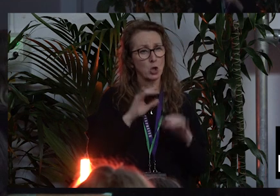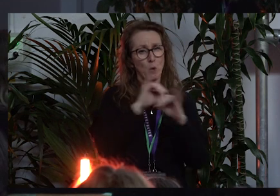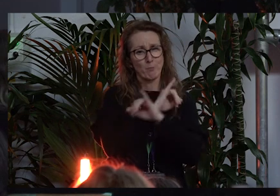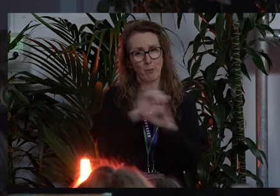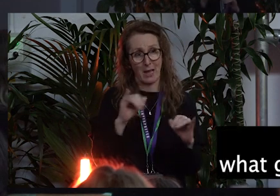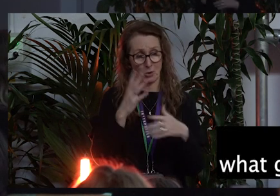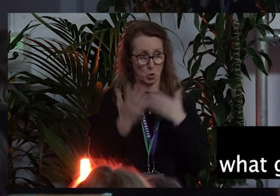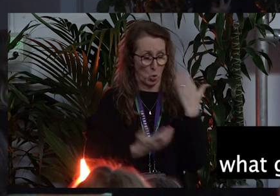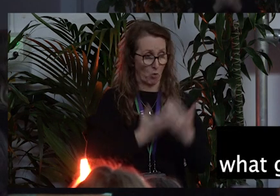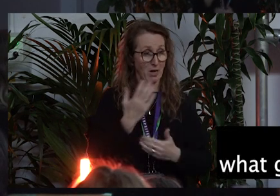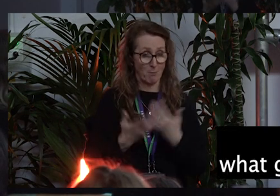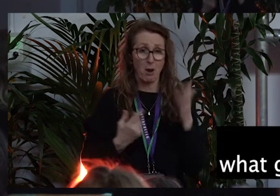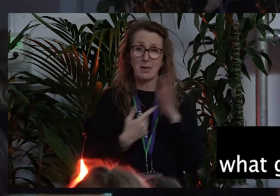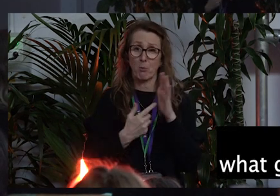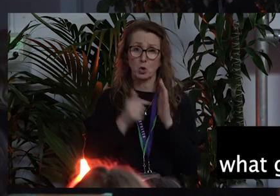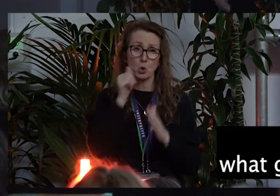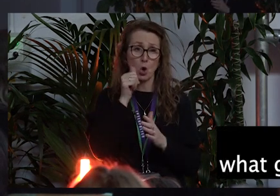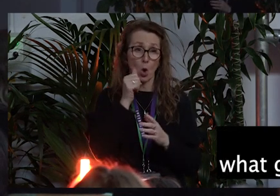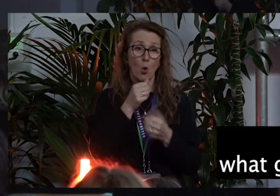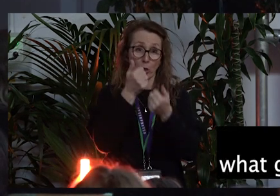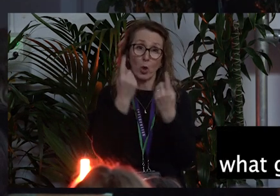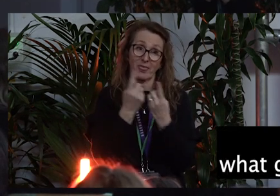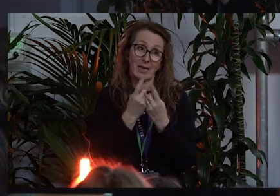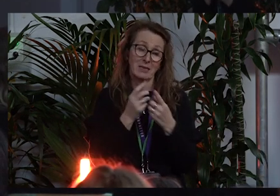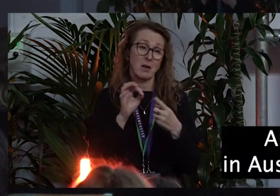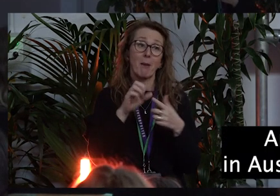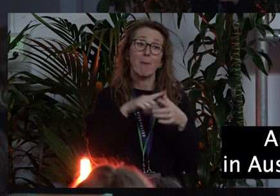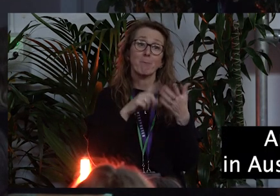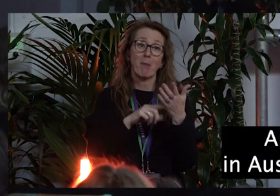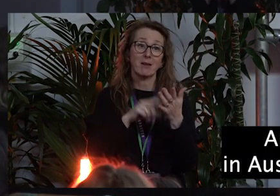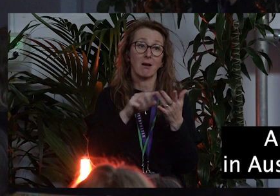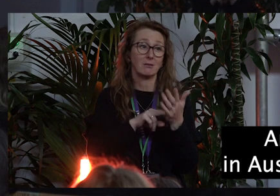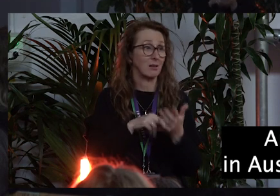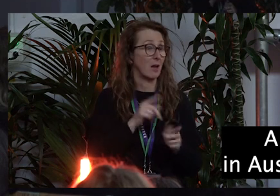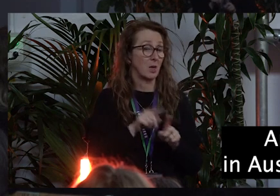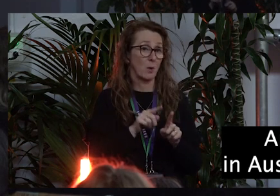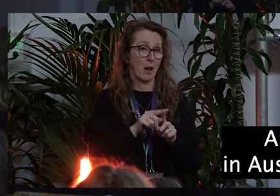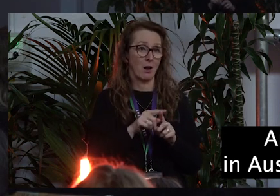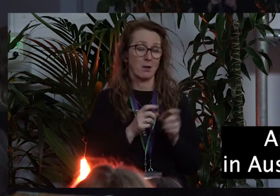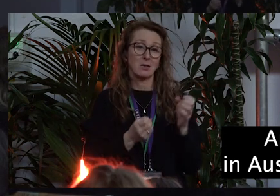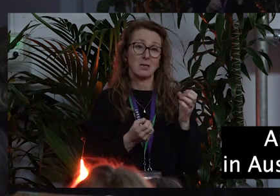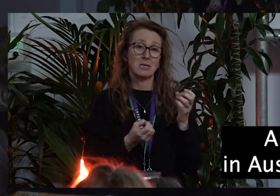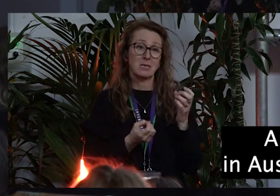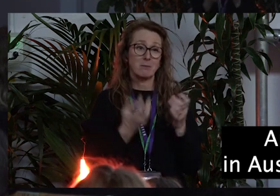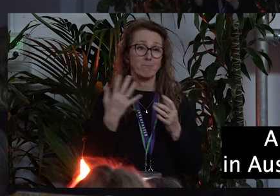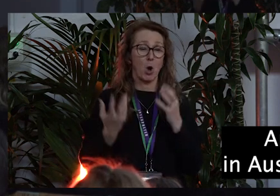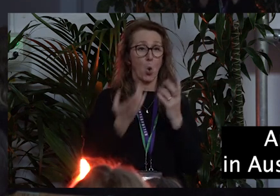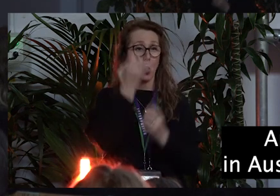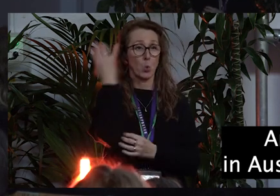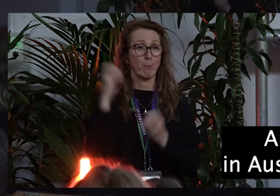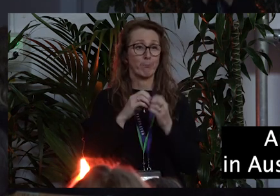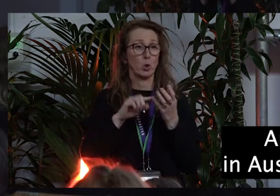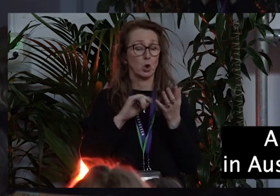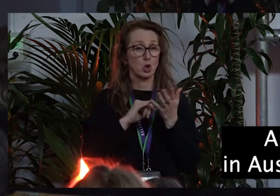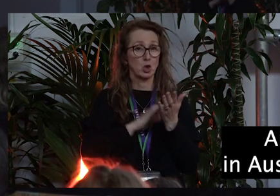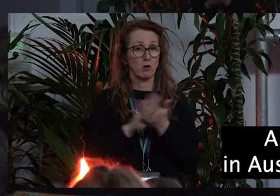story, but it's important to know what the good things are about patenting. So smoke bush is a plant in